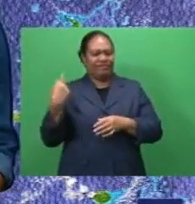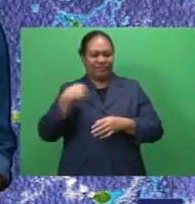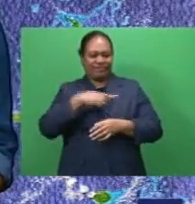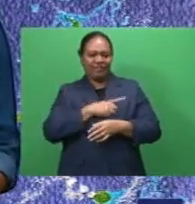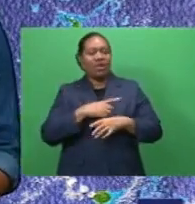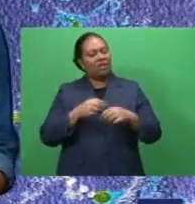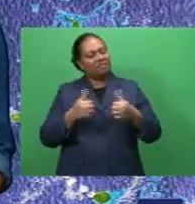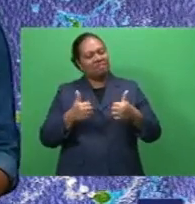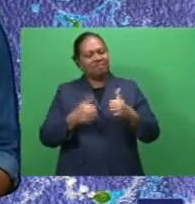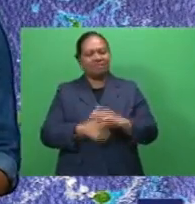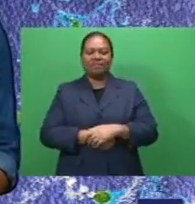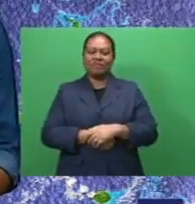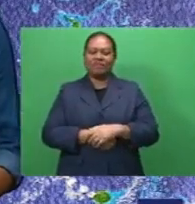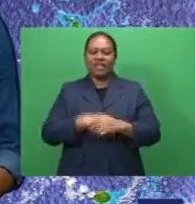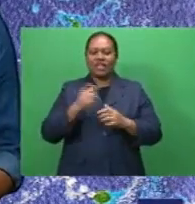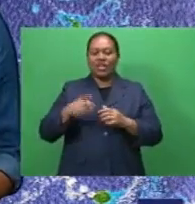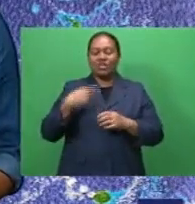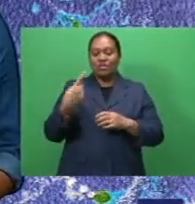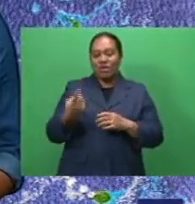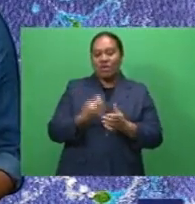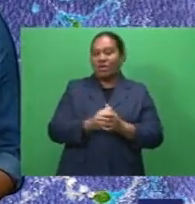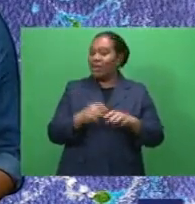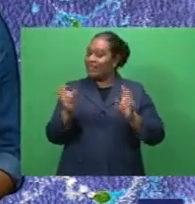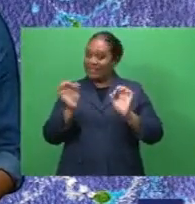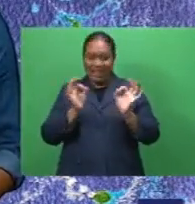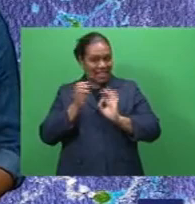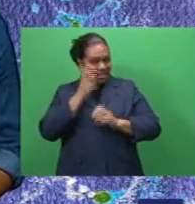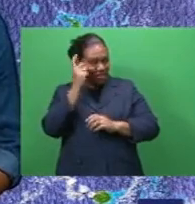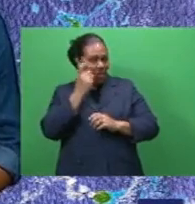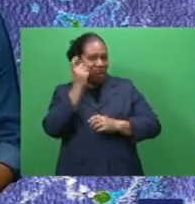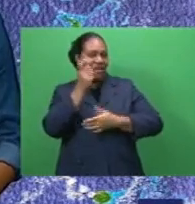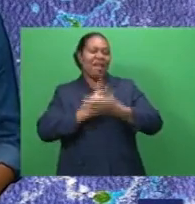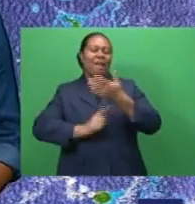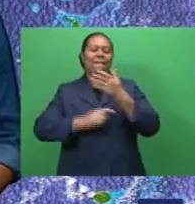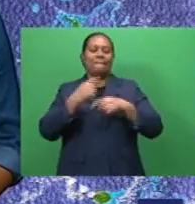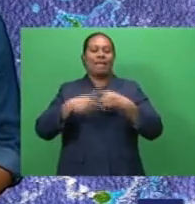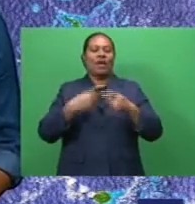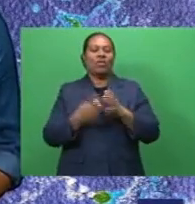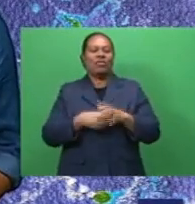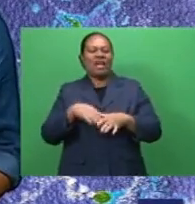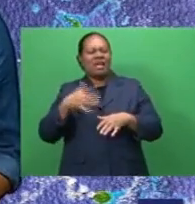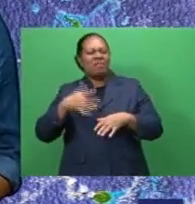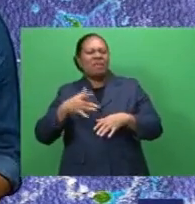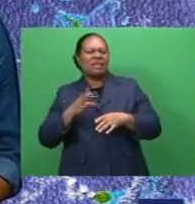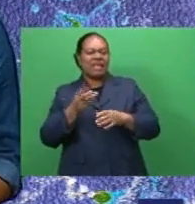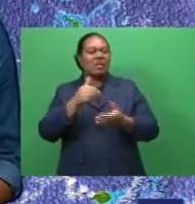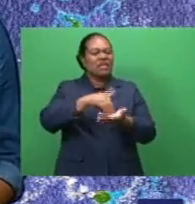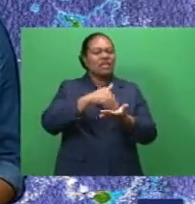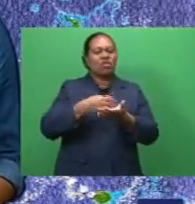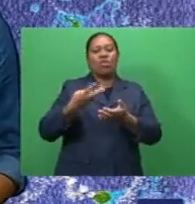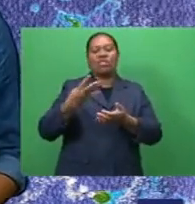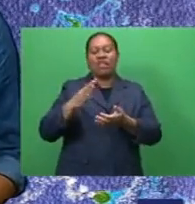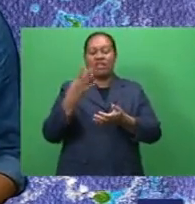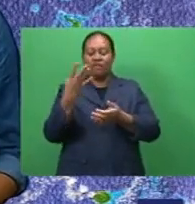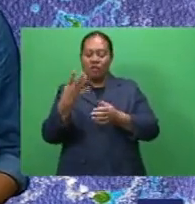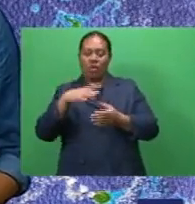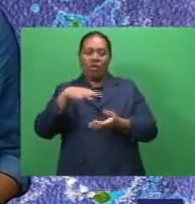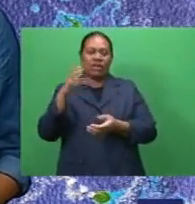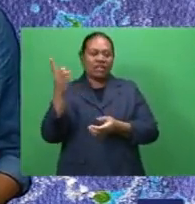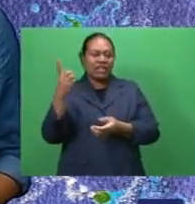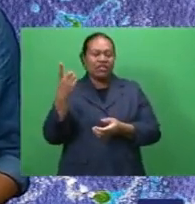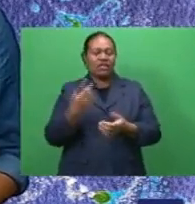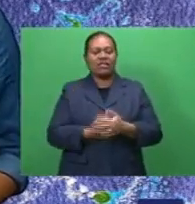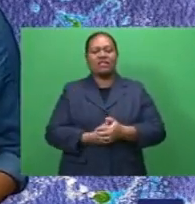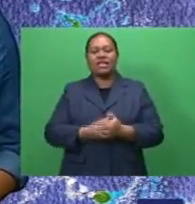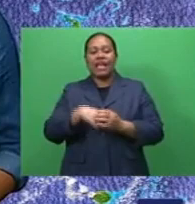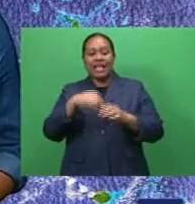good. Tomorrow's temps, there is nothing to worry about. Some centers may hit up to 34 degrees. And looking further on